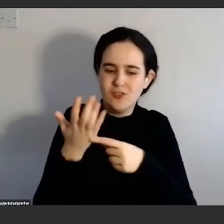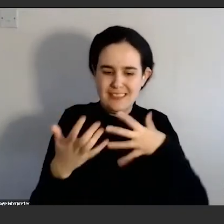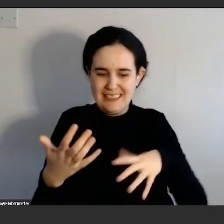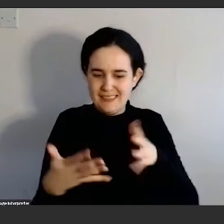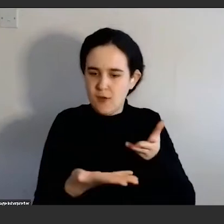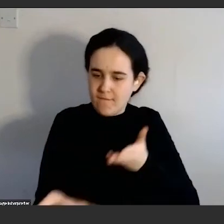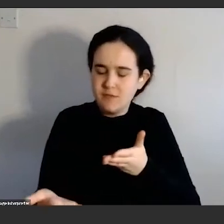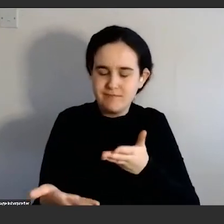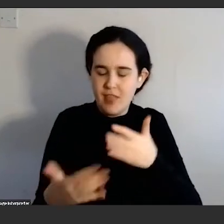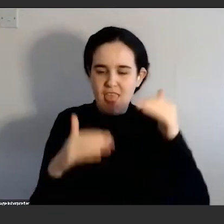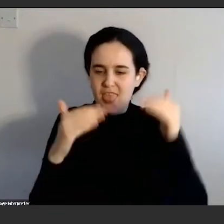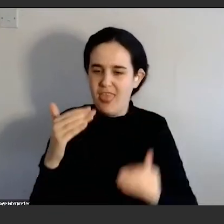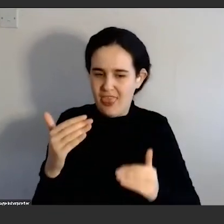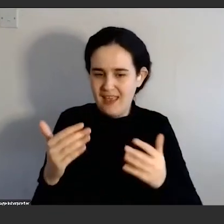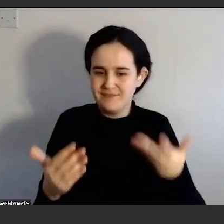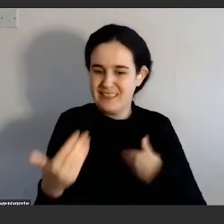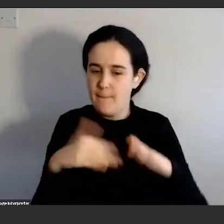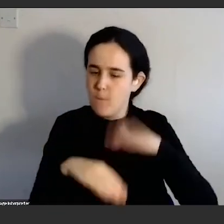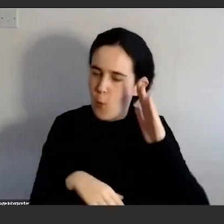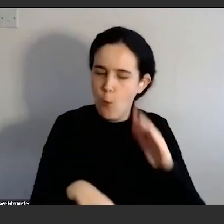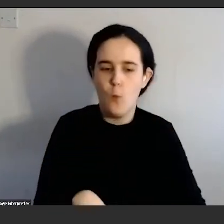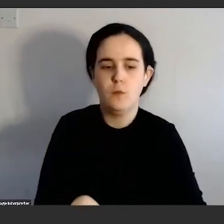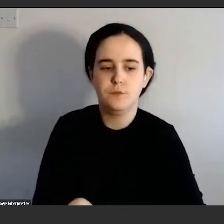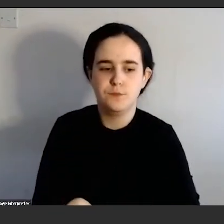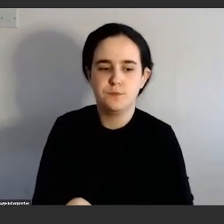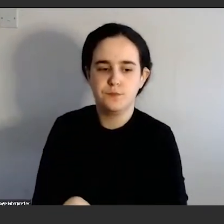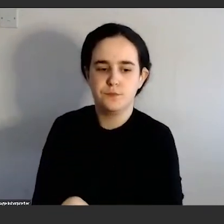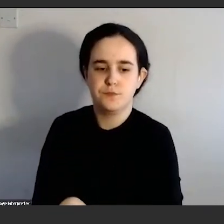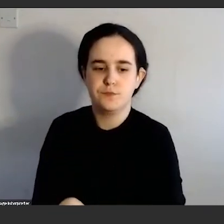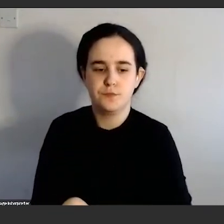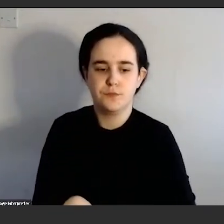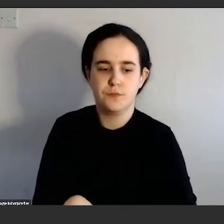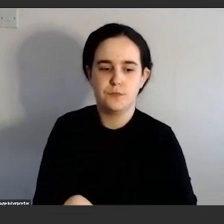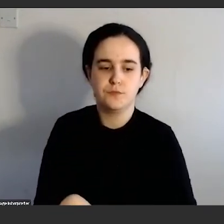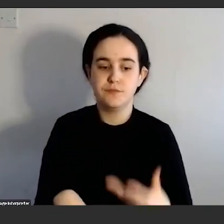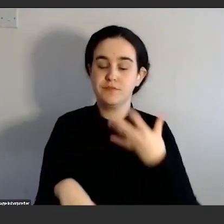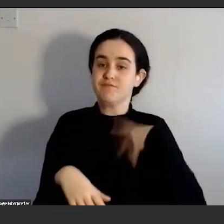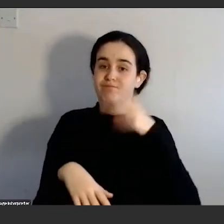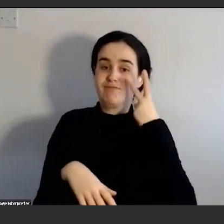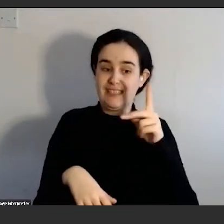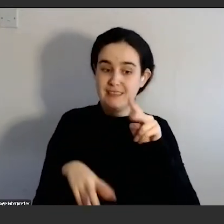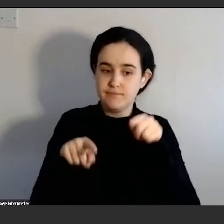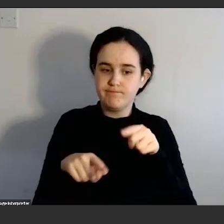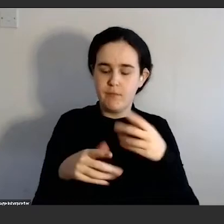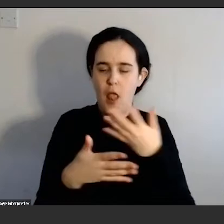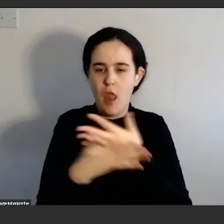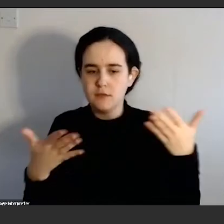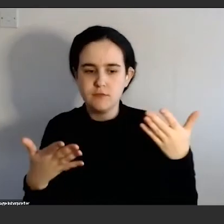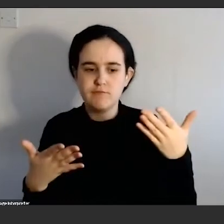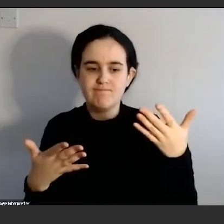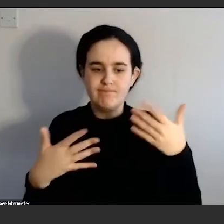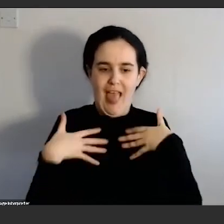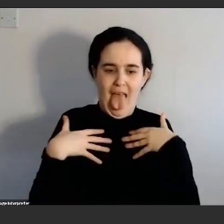and realising their sexual and reproductive health and rights. This can be compounded by barriers to accessing adequate